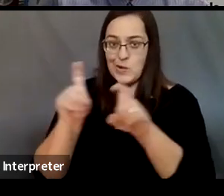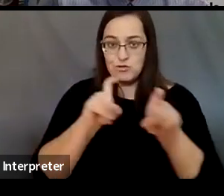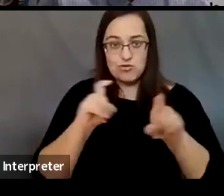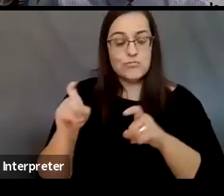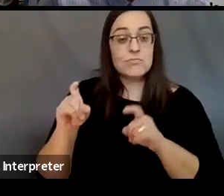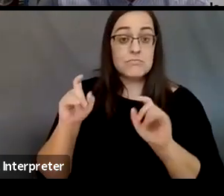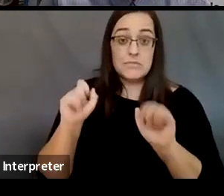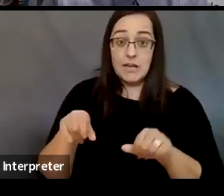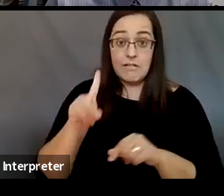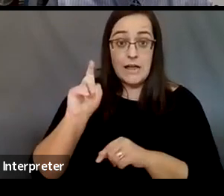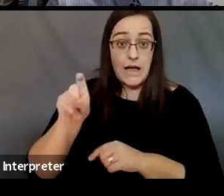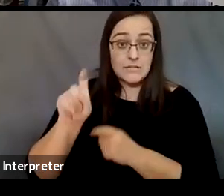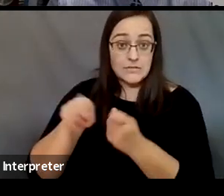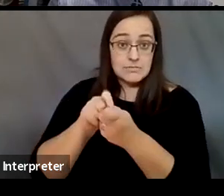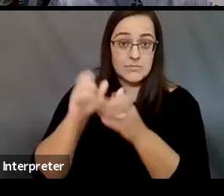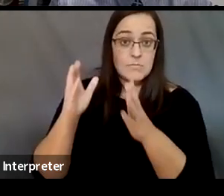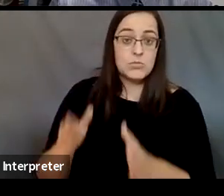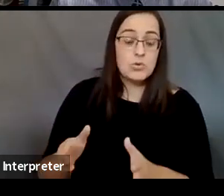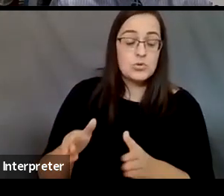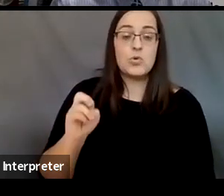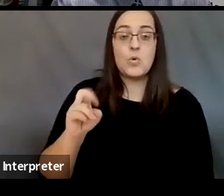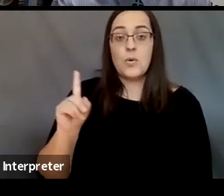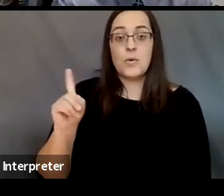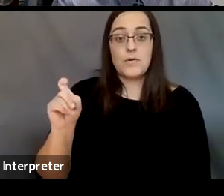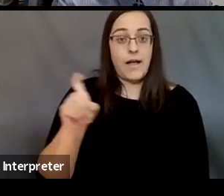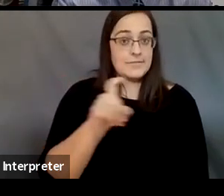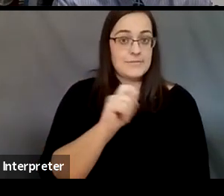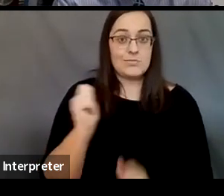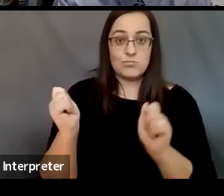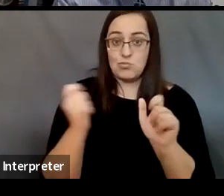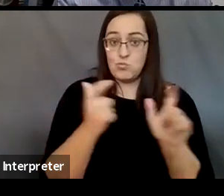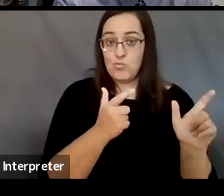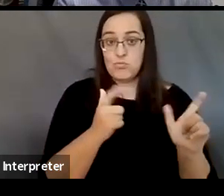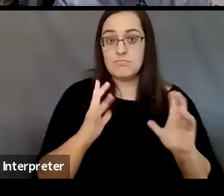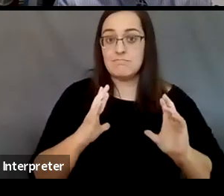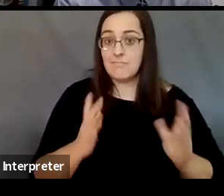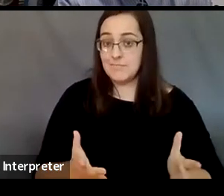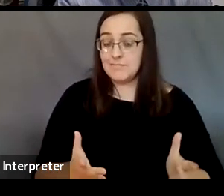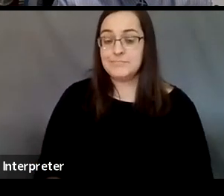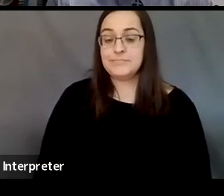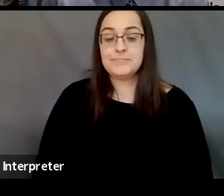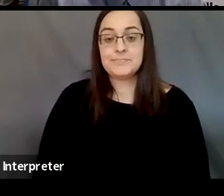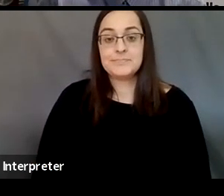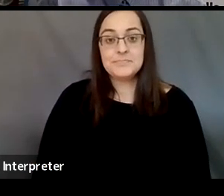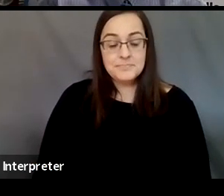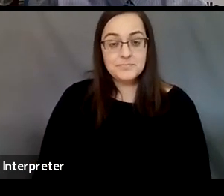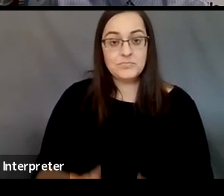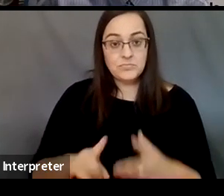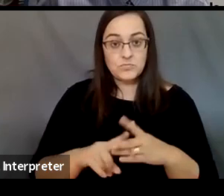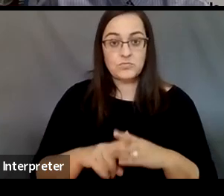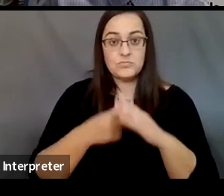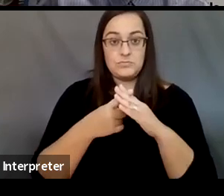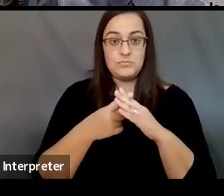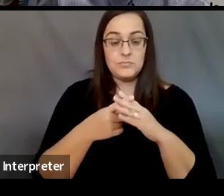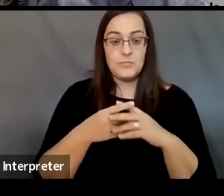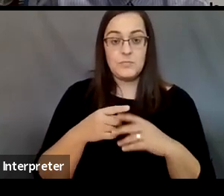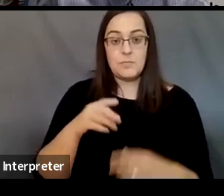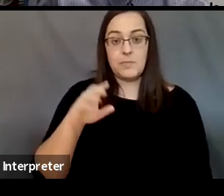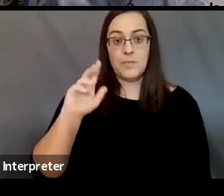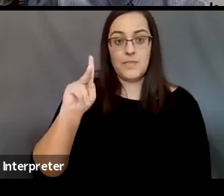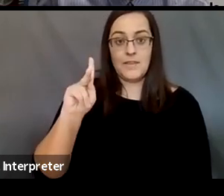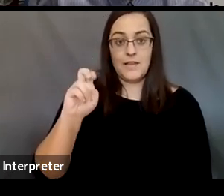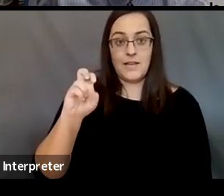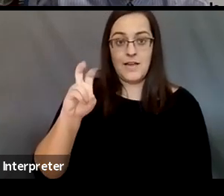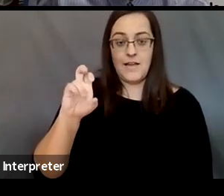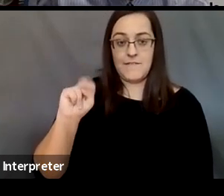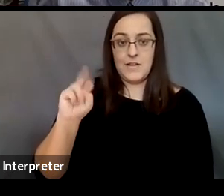for an individual member of the panel or the panel as a whole, that's completely fine. Let's go ahead and start with, if I'm not mistaken, Kevin Welch